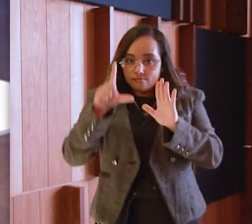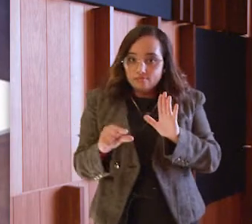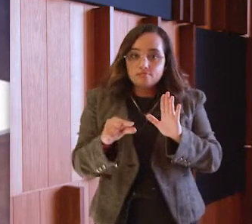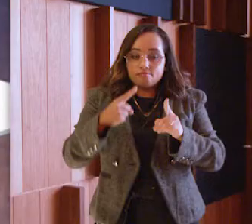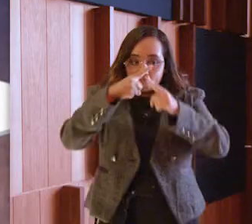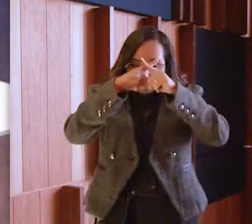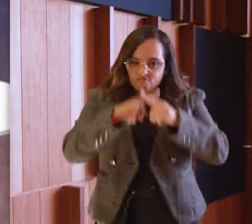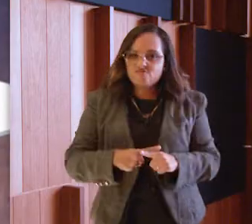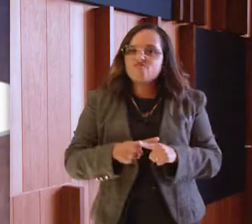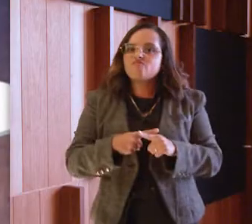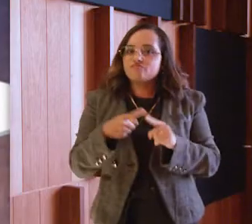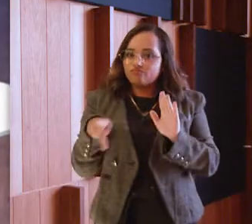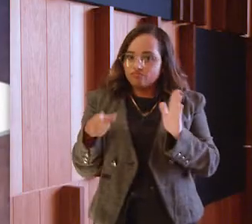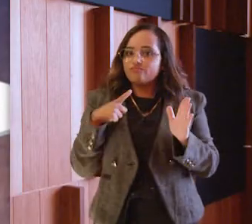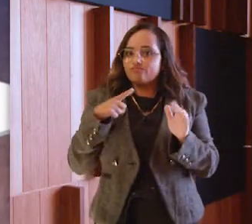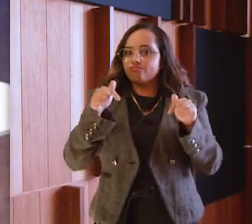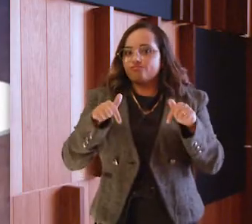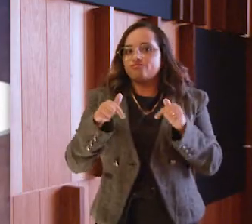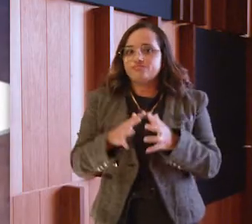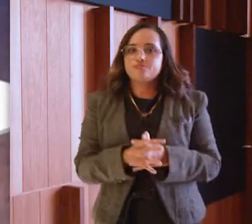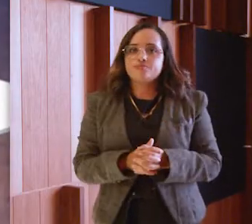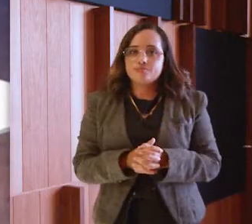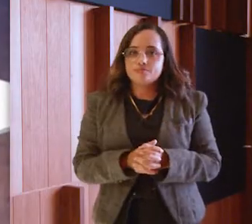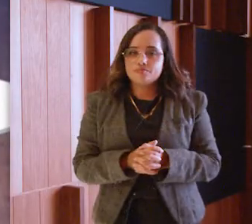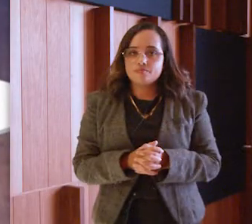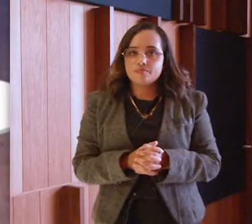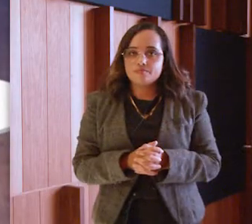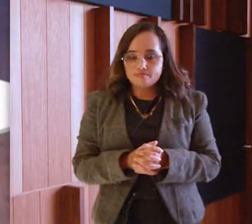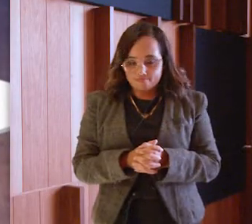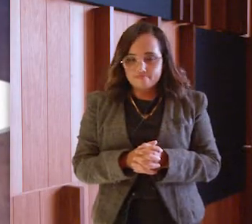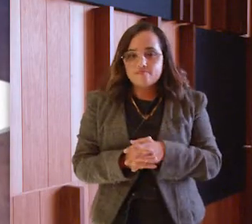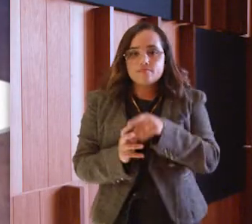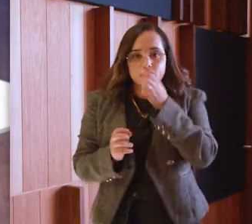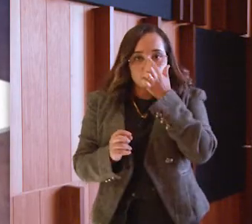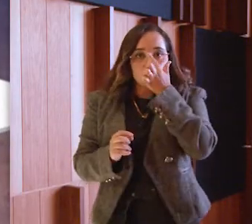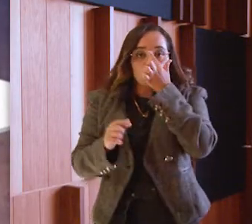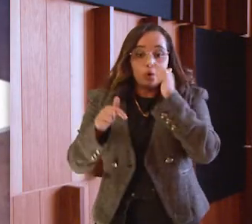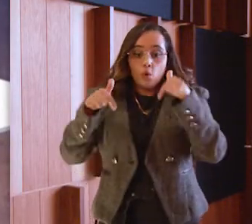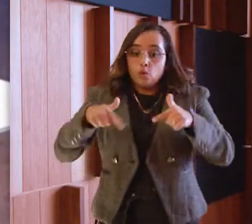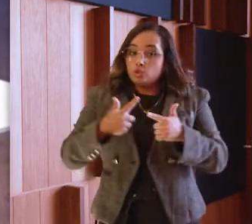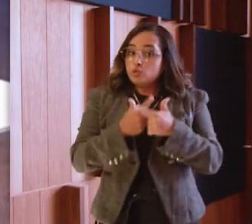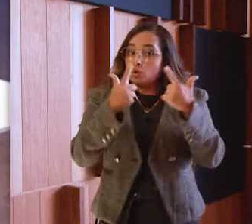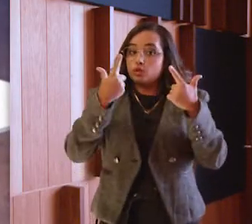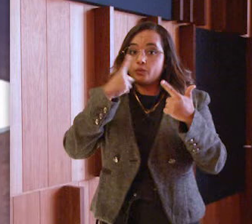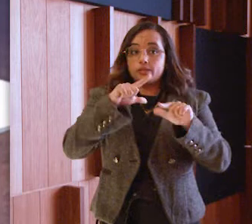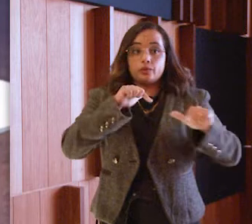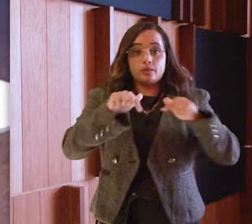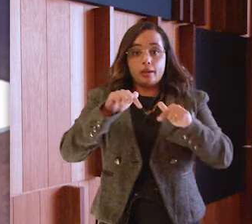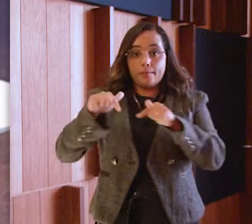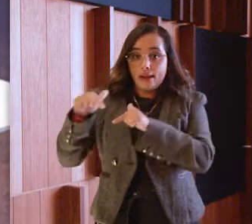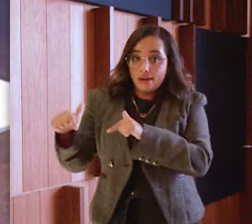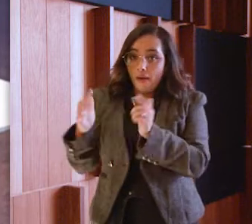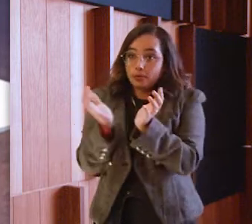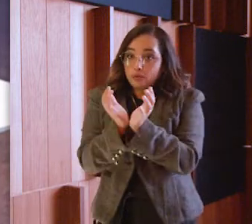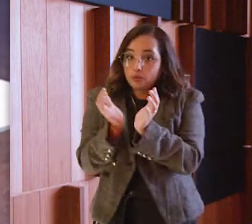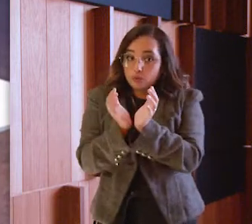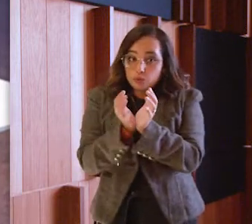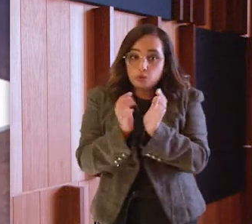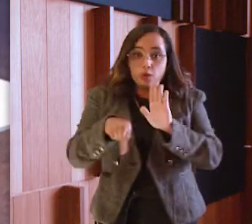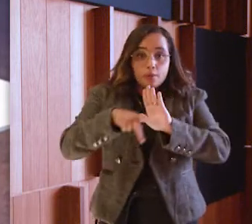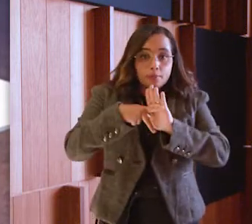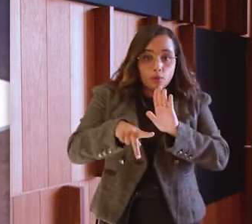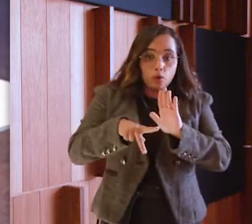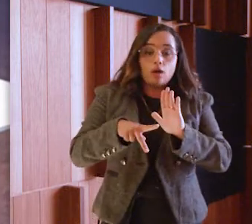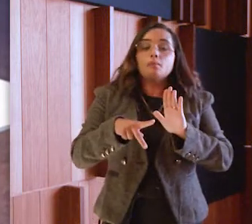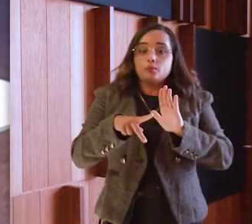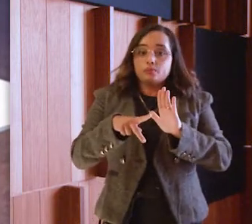we are very privileged to have worked with many private equity groups in the world, and we are very focused on value creation. And that value creation starts